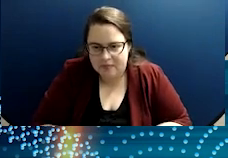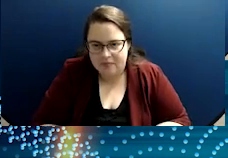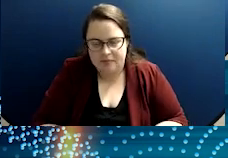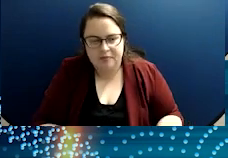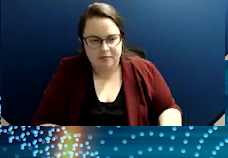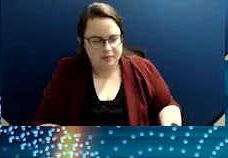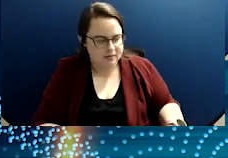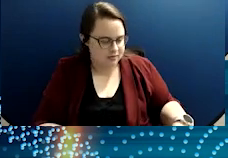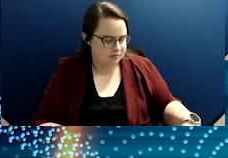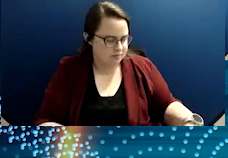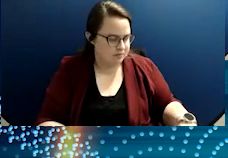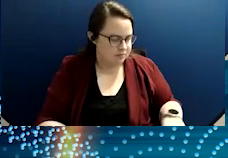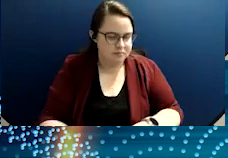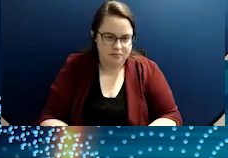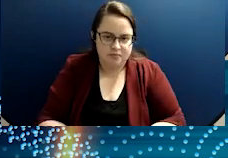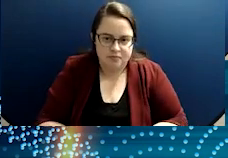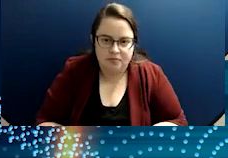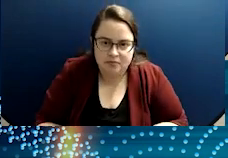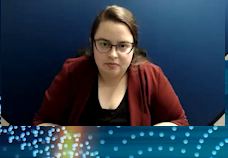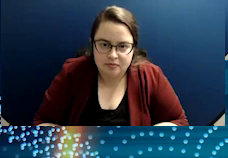then two.